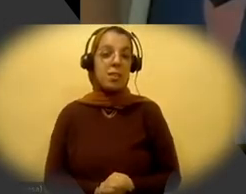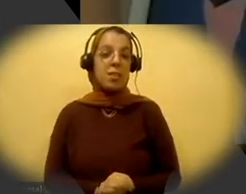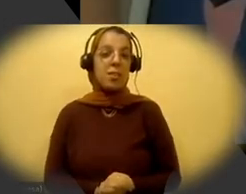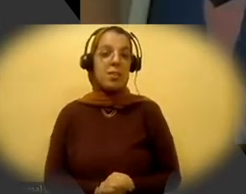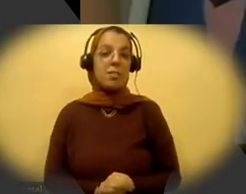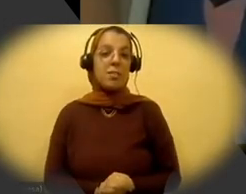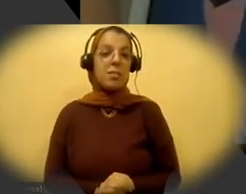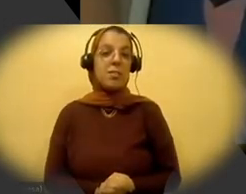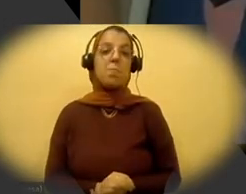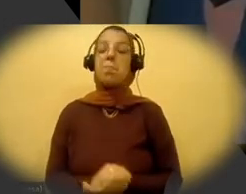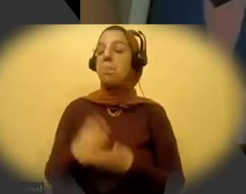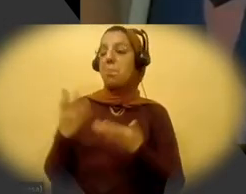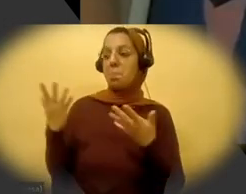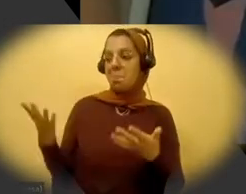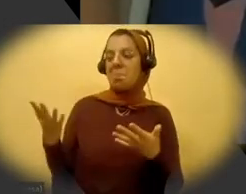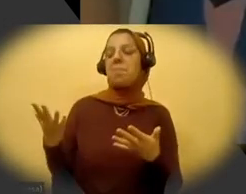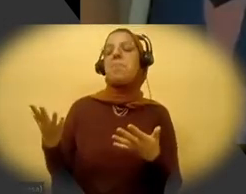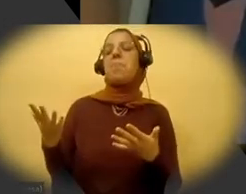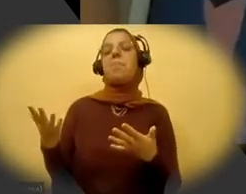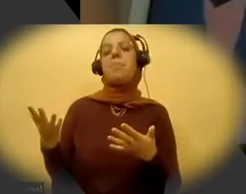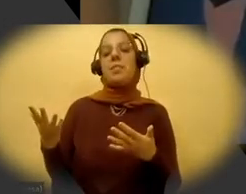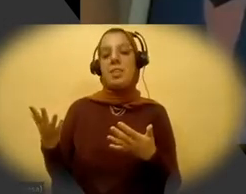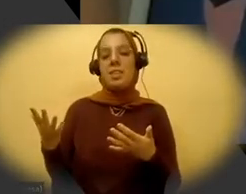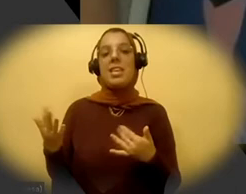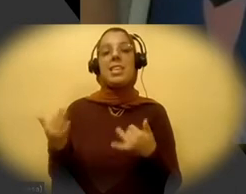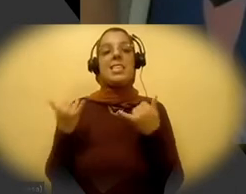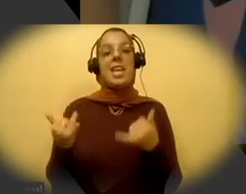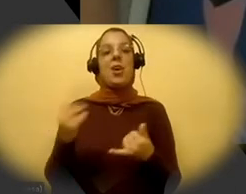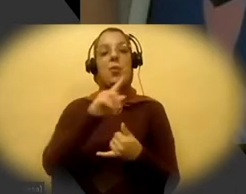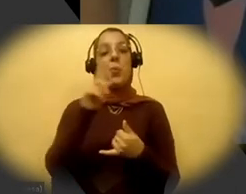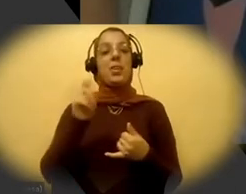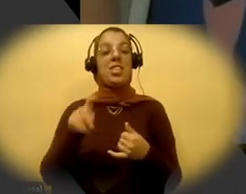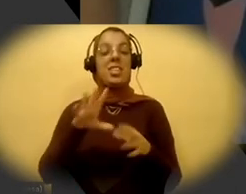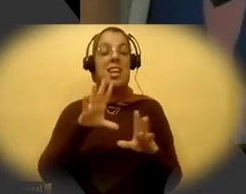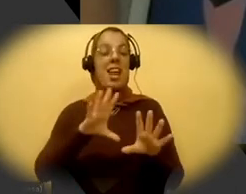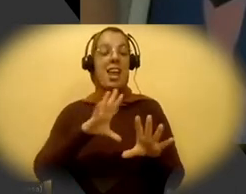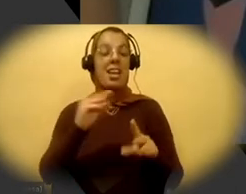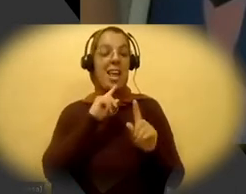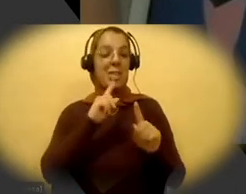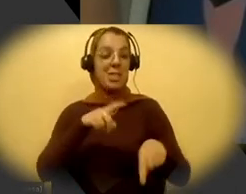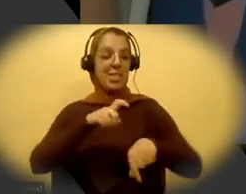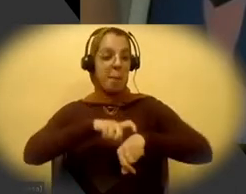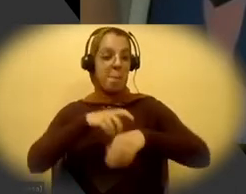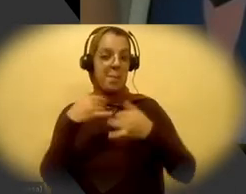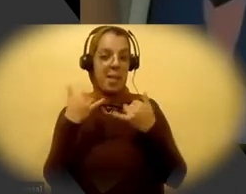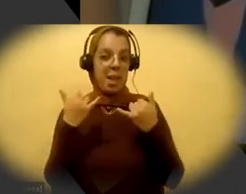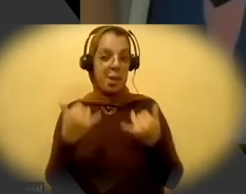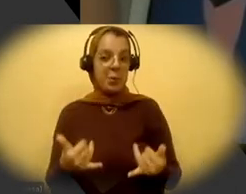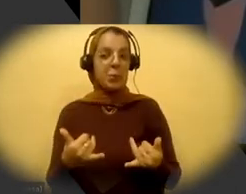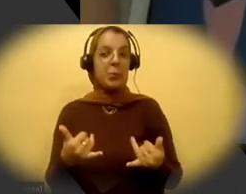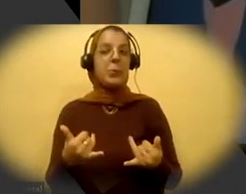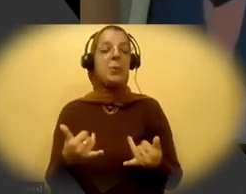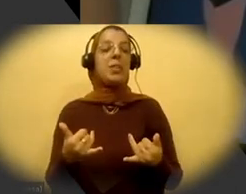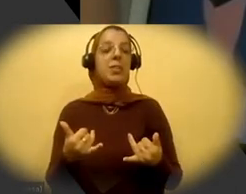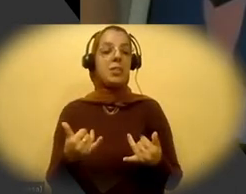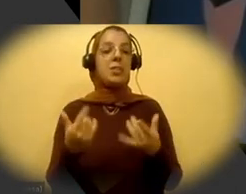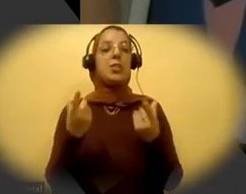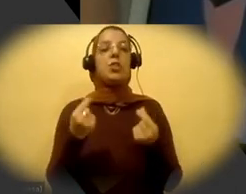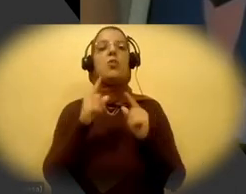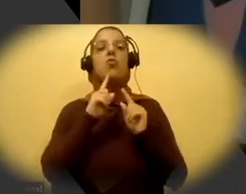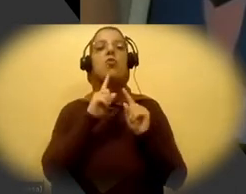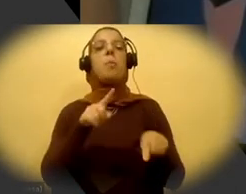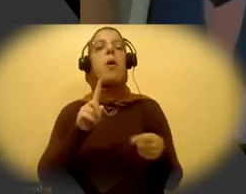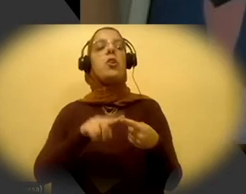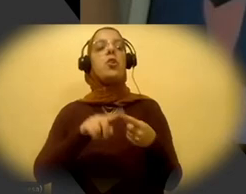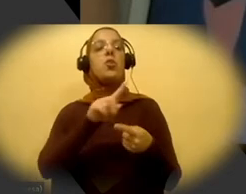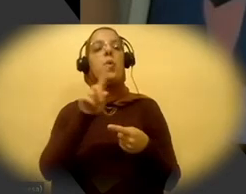Mm-hmm. So we actually have the Q&A now, which means that we can respond to questions that